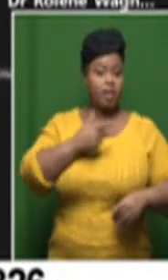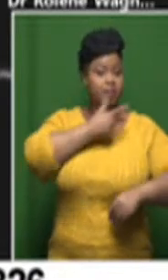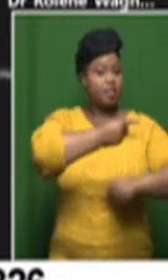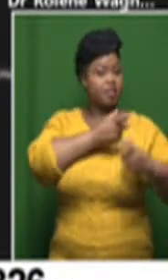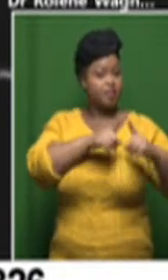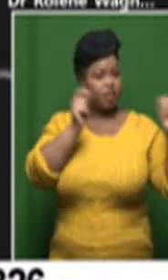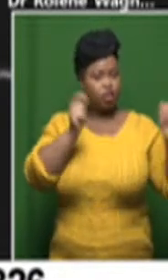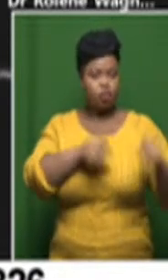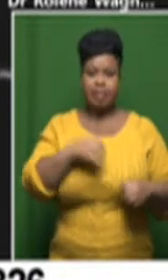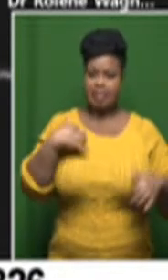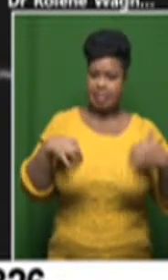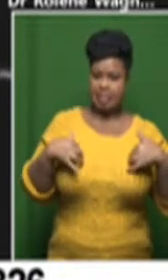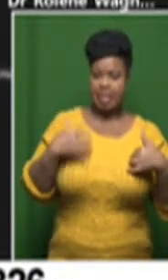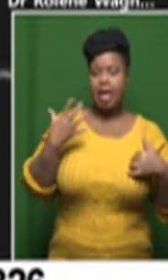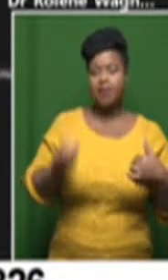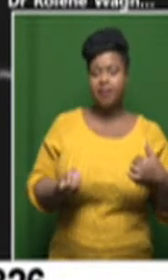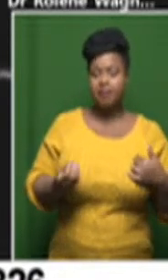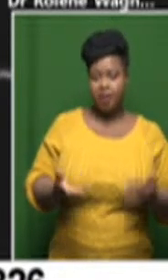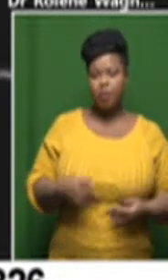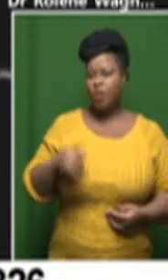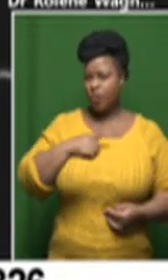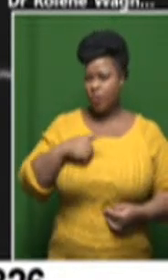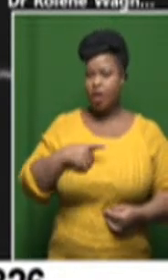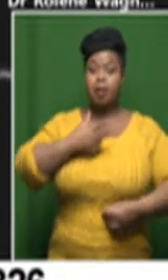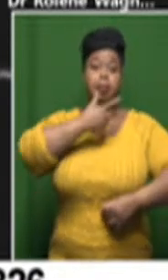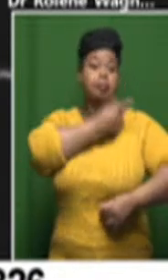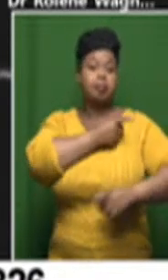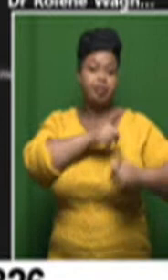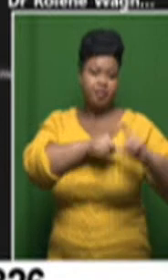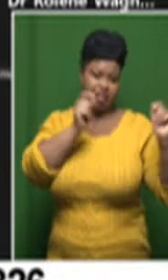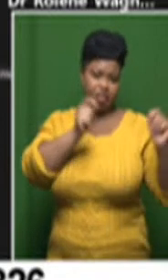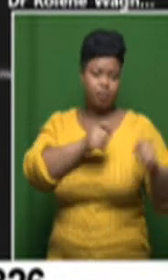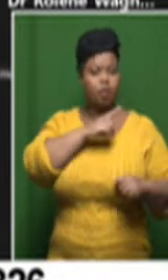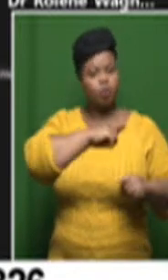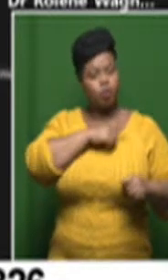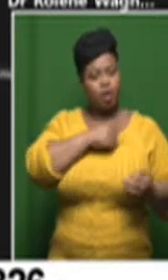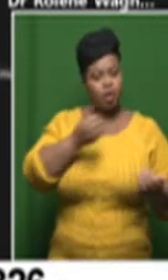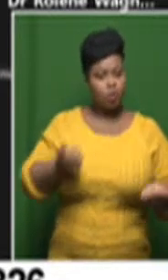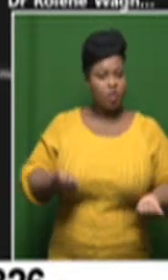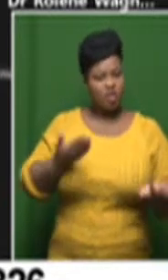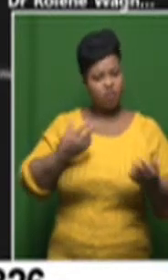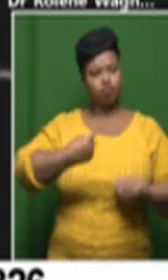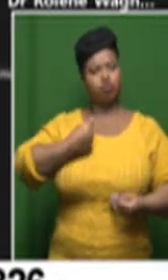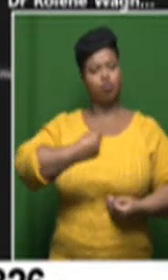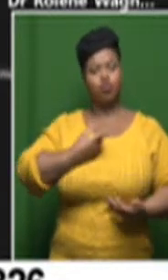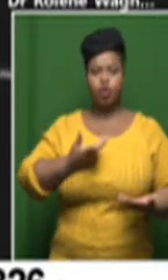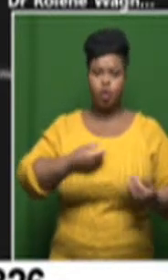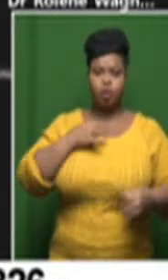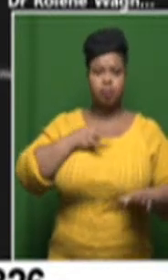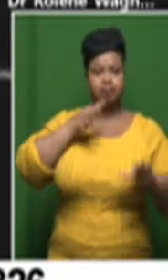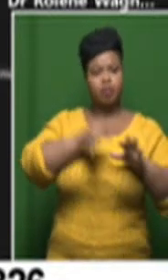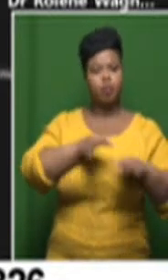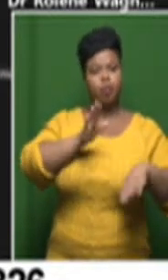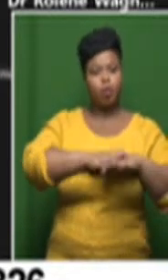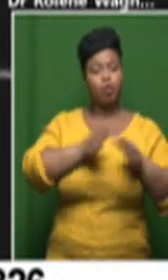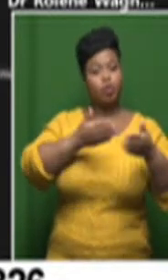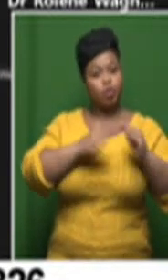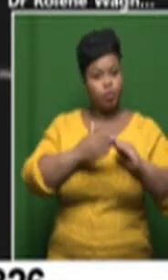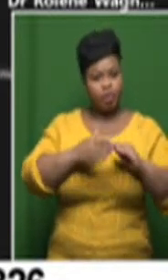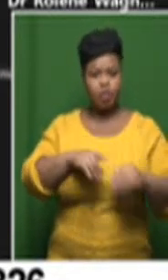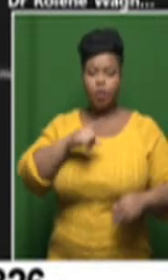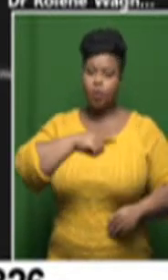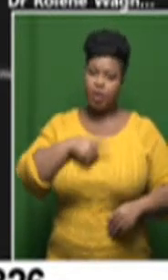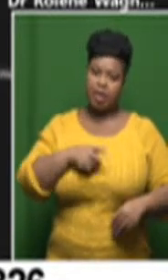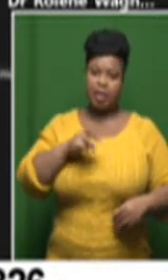vaccinated, are really excited about the fact that they're now vaccinated and are affording themselves and contributing to the community